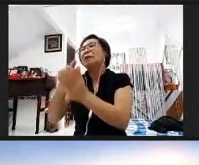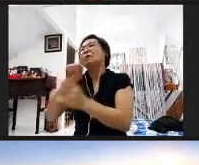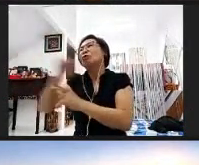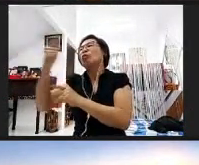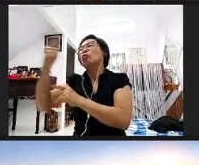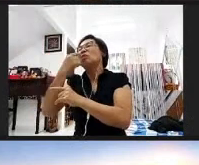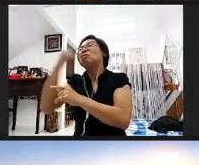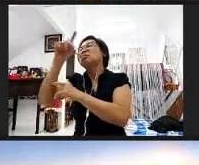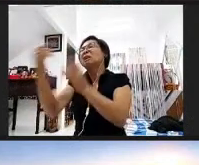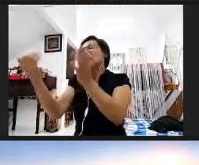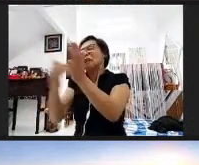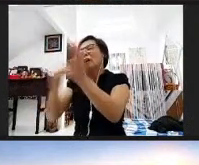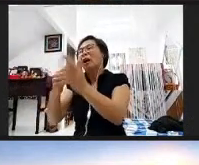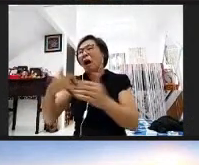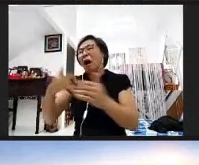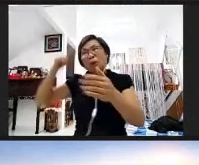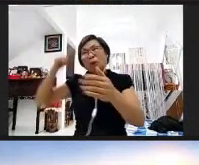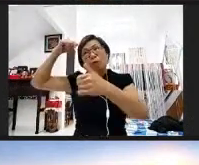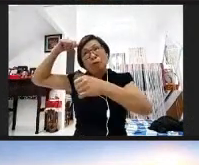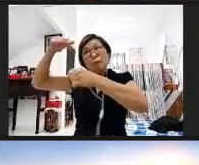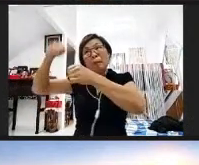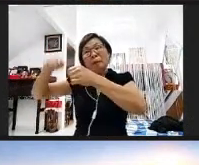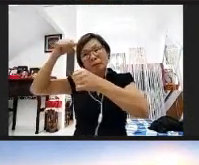I still remember there was one client.